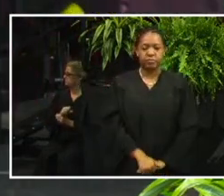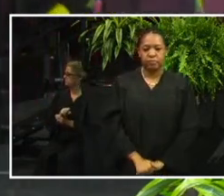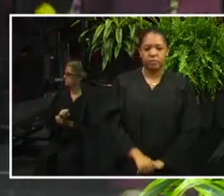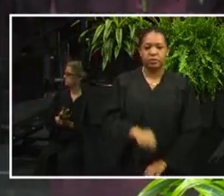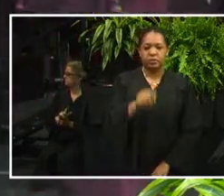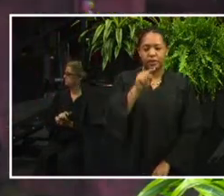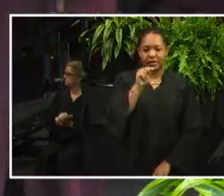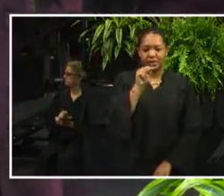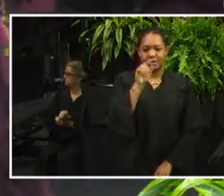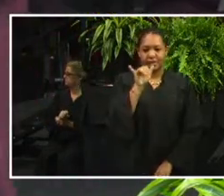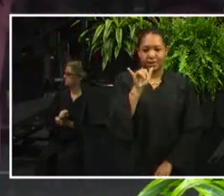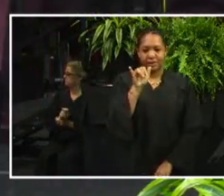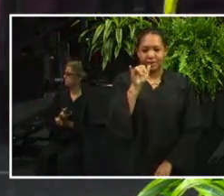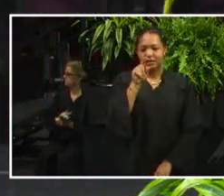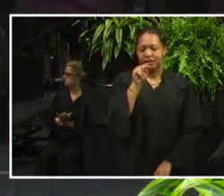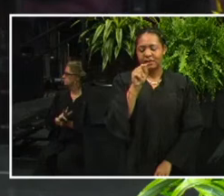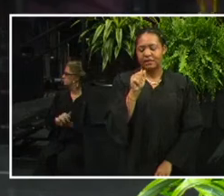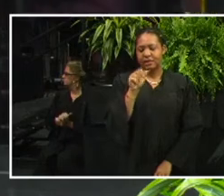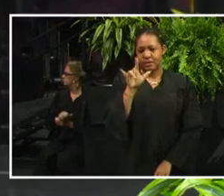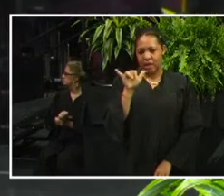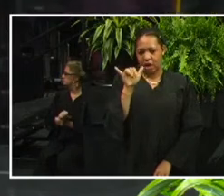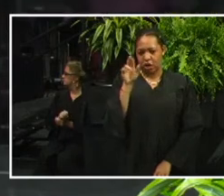Taylor Nicole Duncan.